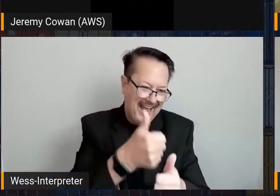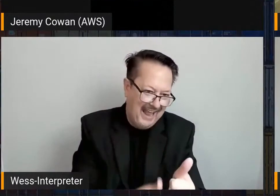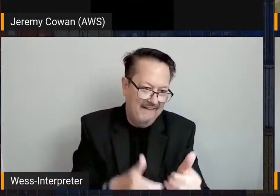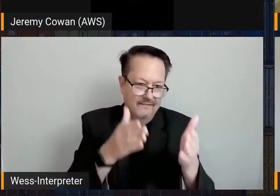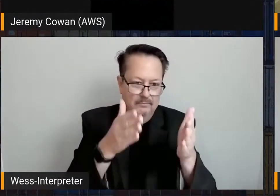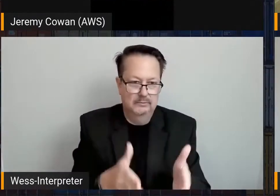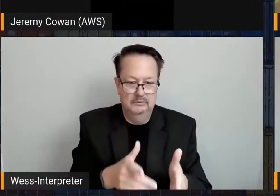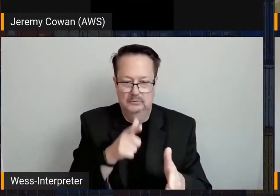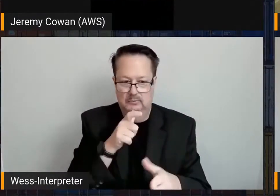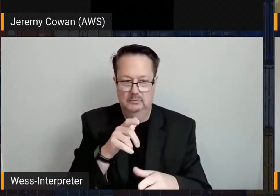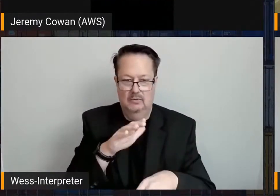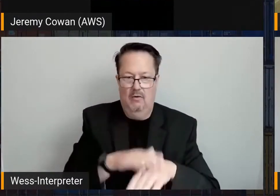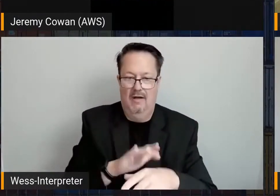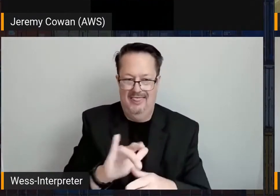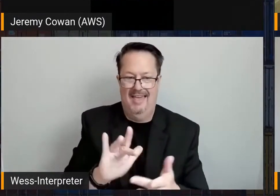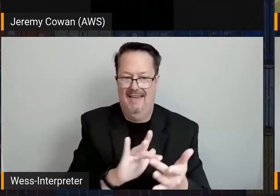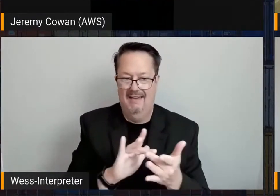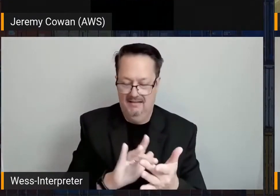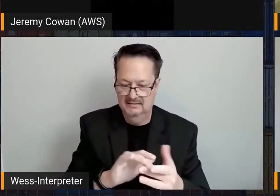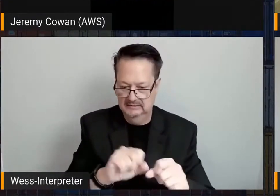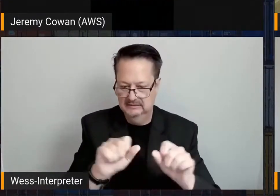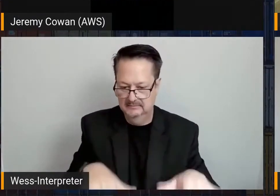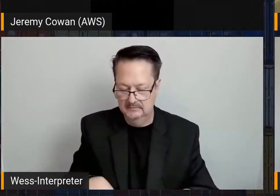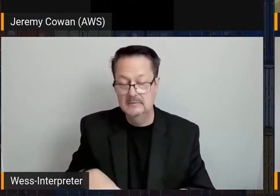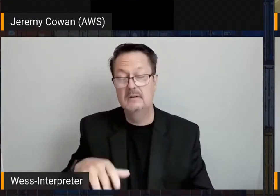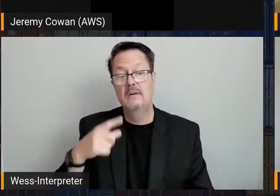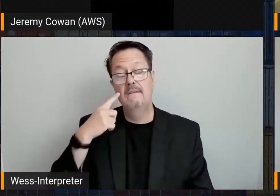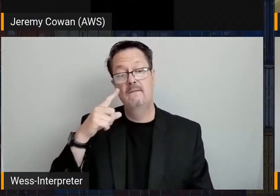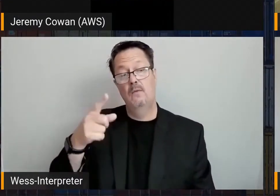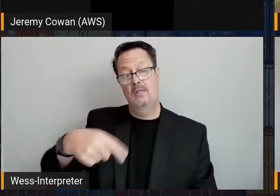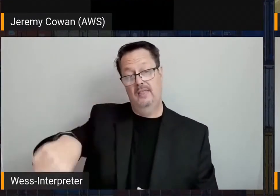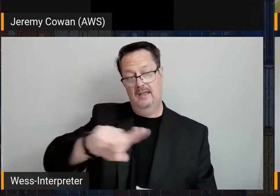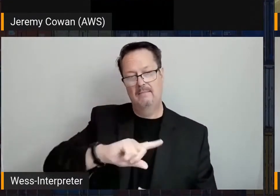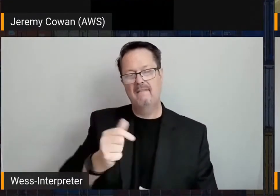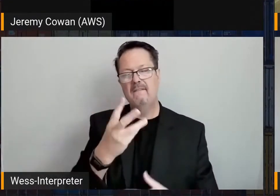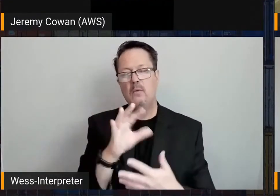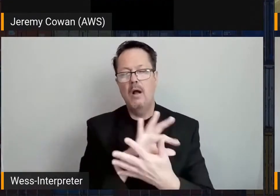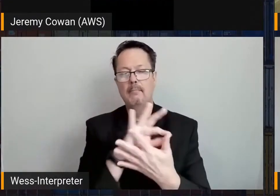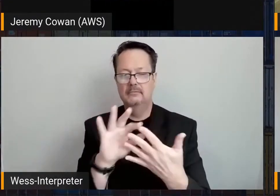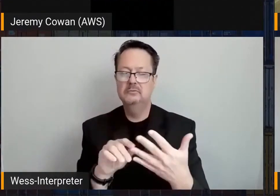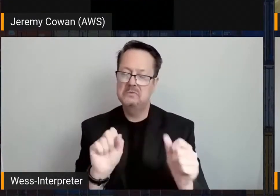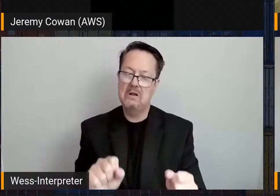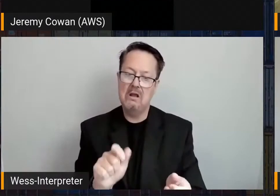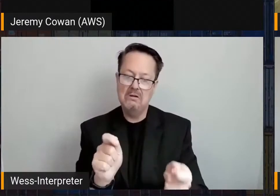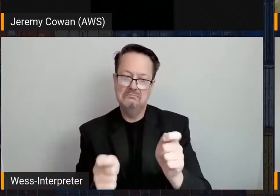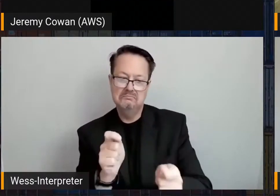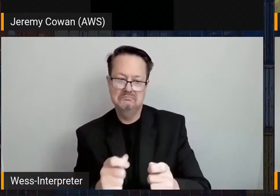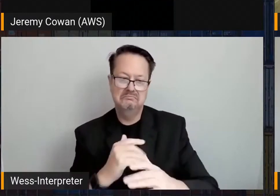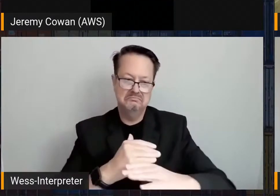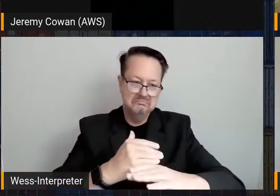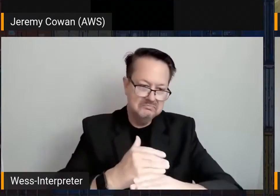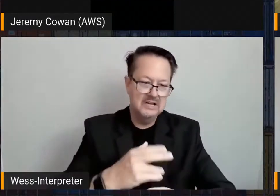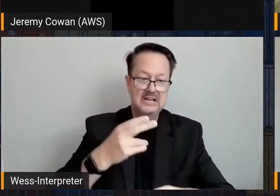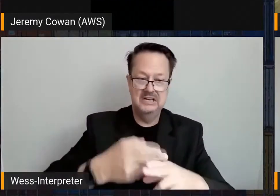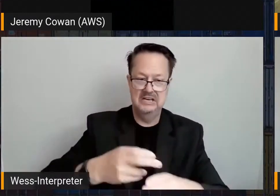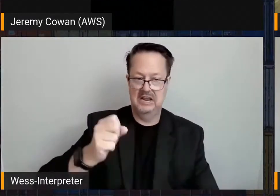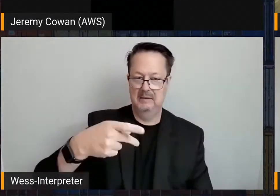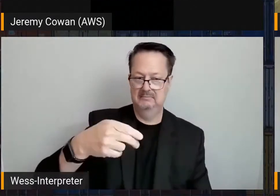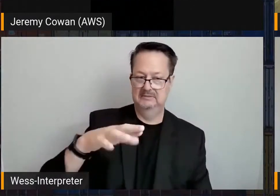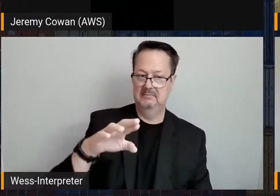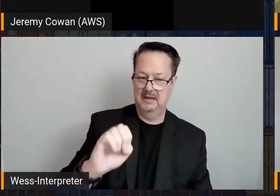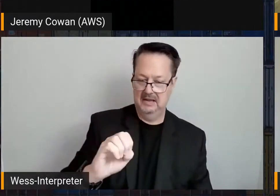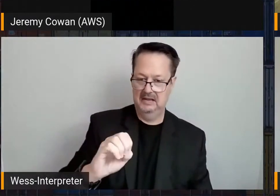consider on their system. So for them, there's a few options available. As you mentioned, namespaces exist as